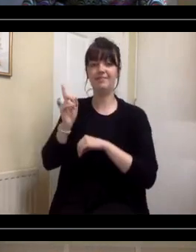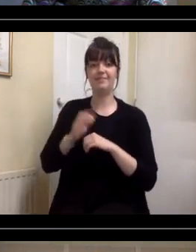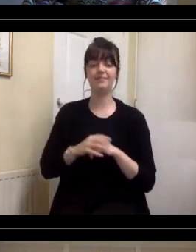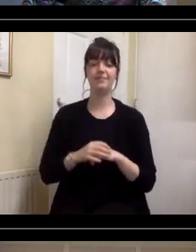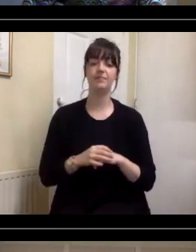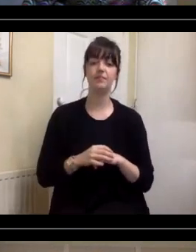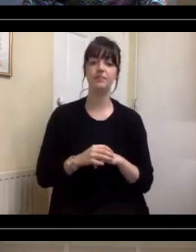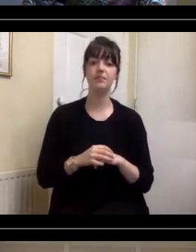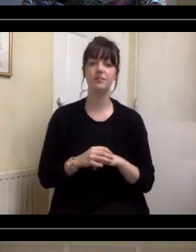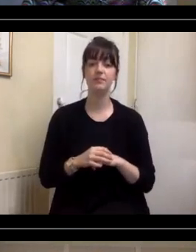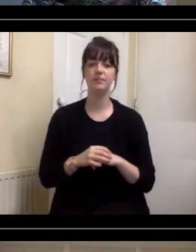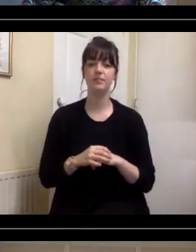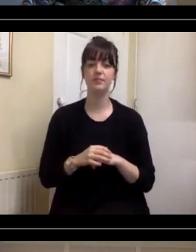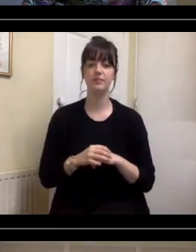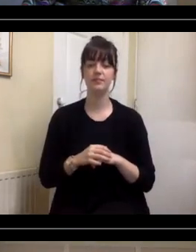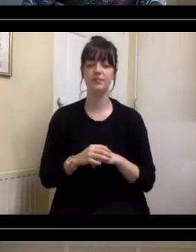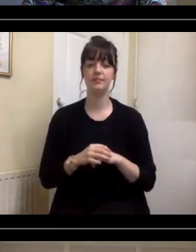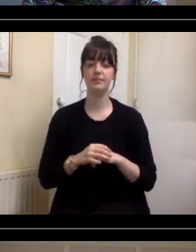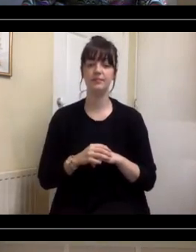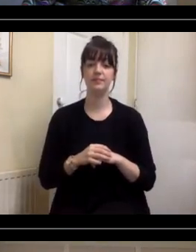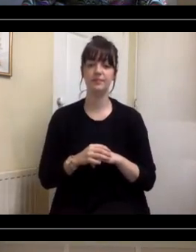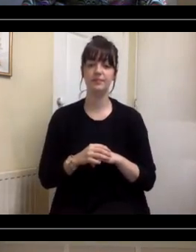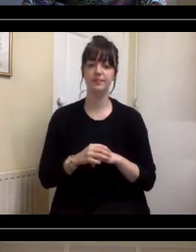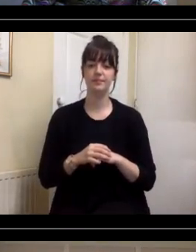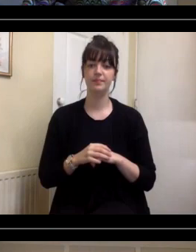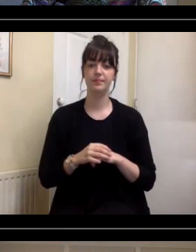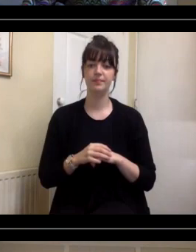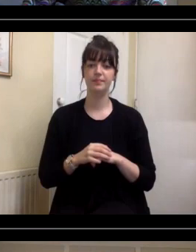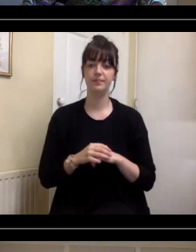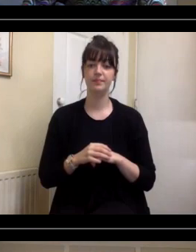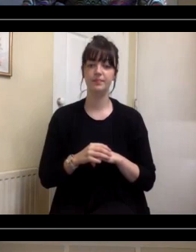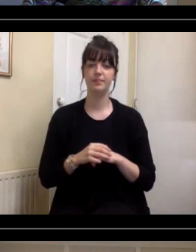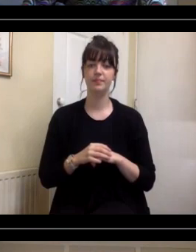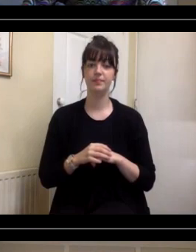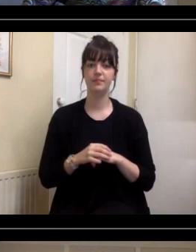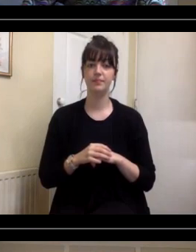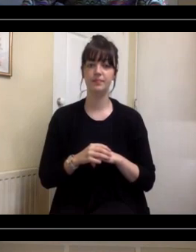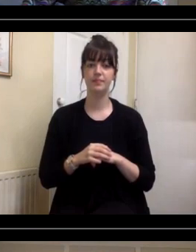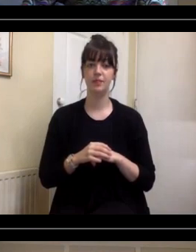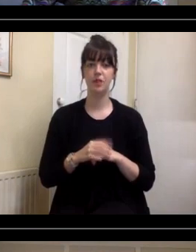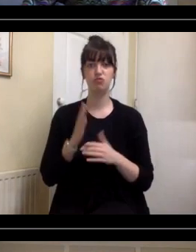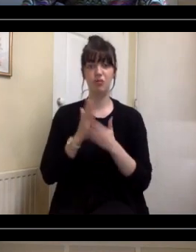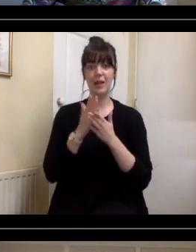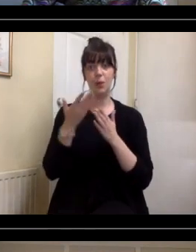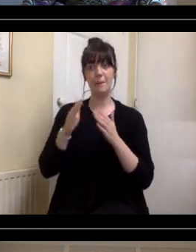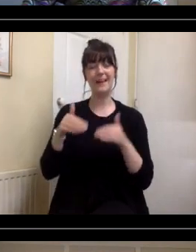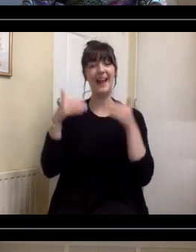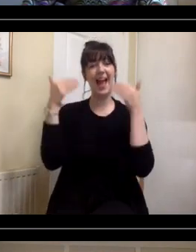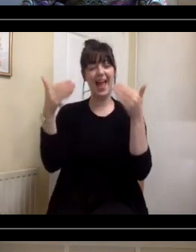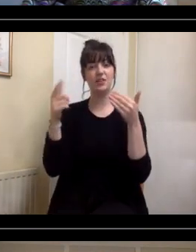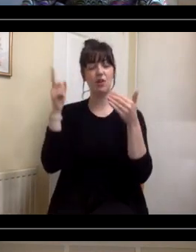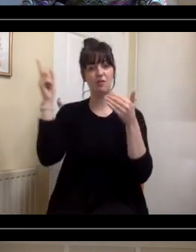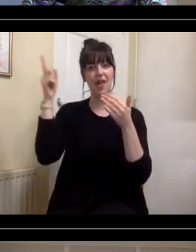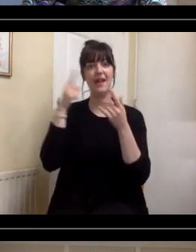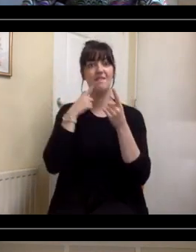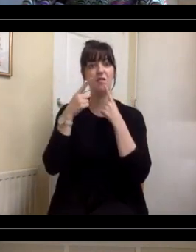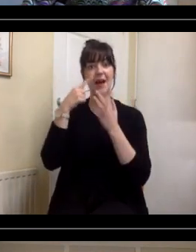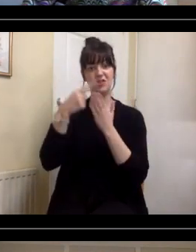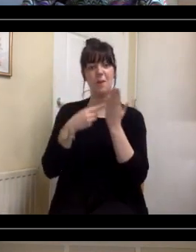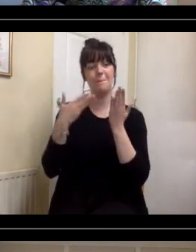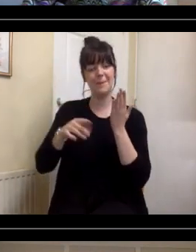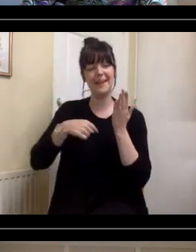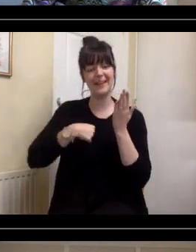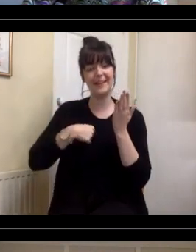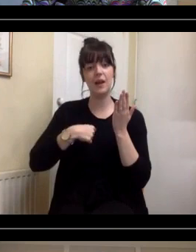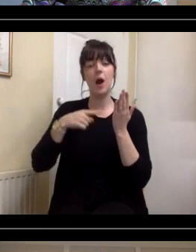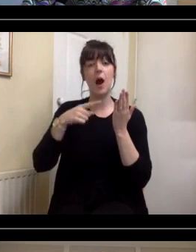we were planning this consultation, and we were completely in step, if not a little ahead of that, to be honest. But I would like to reassure people